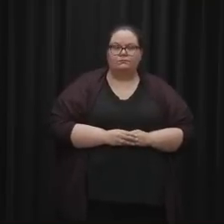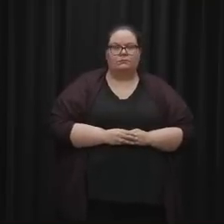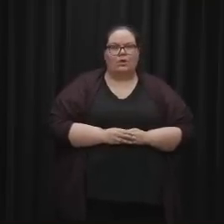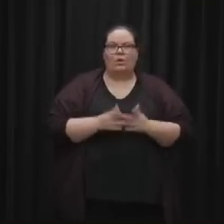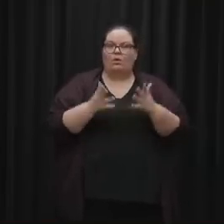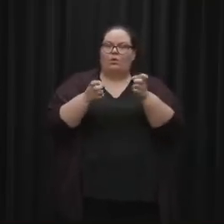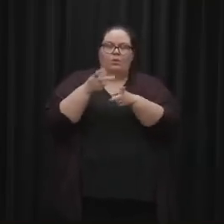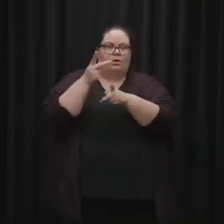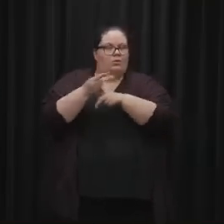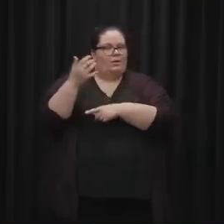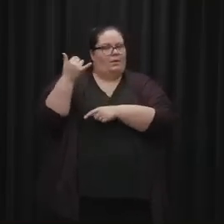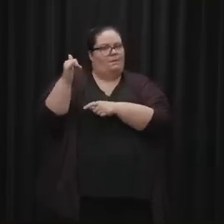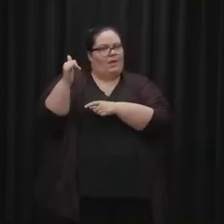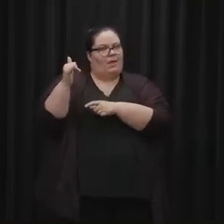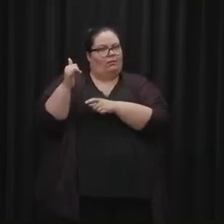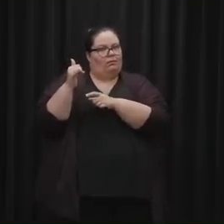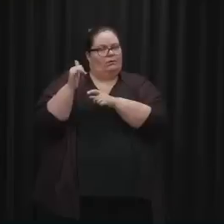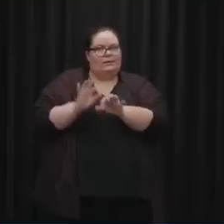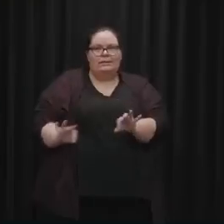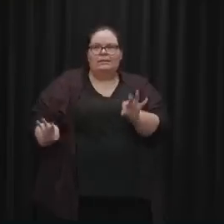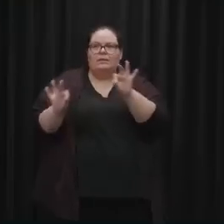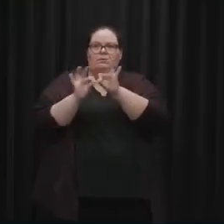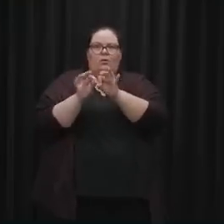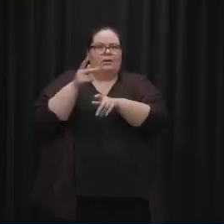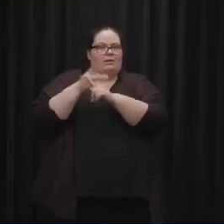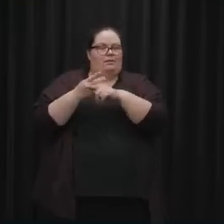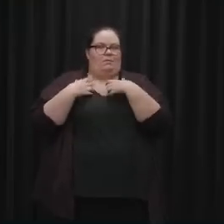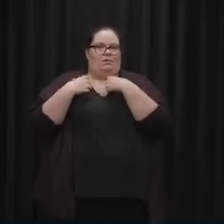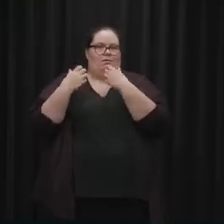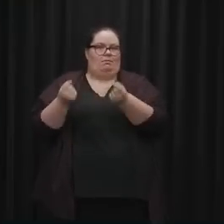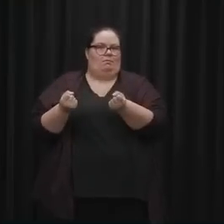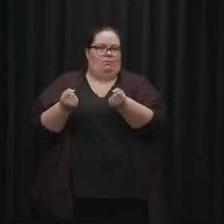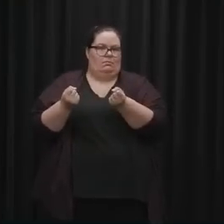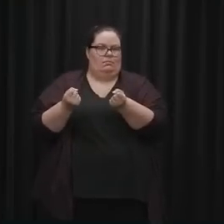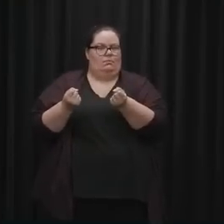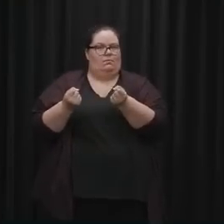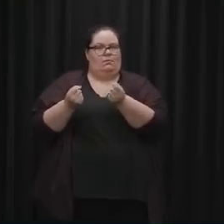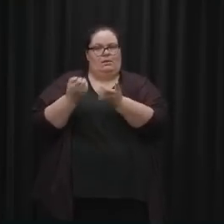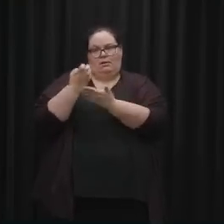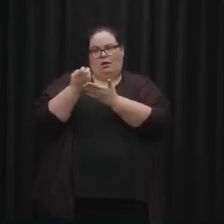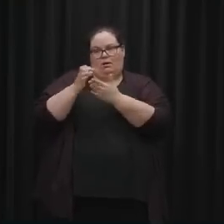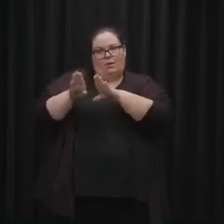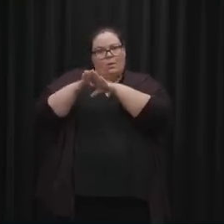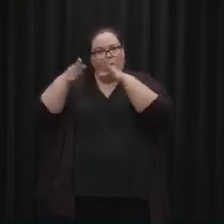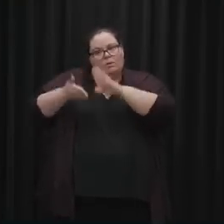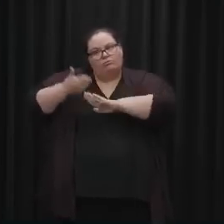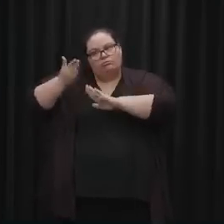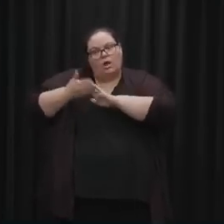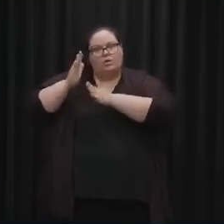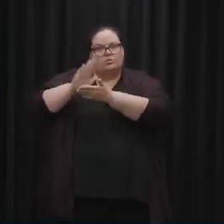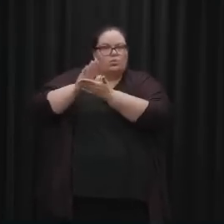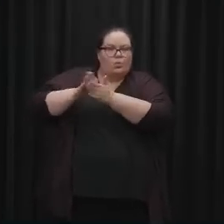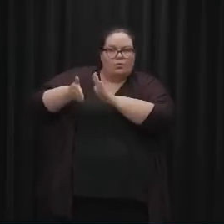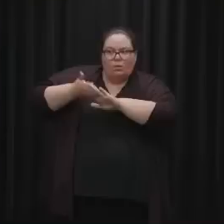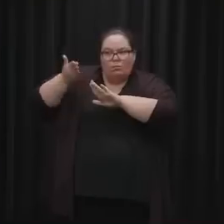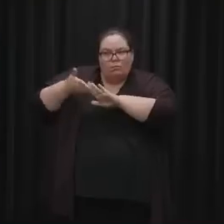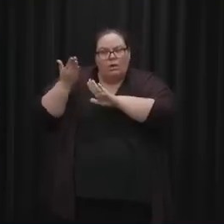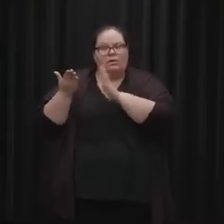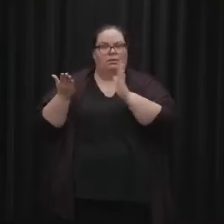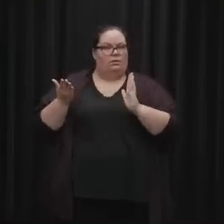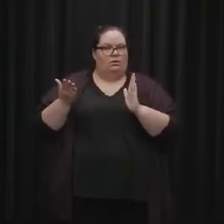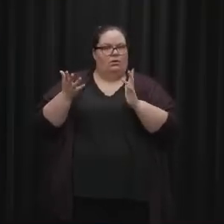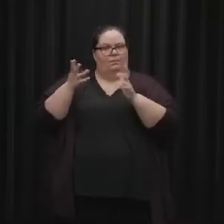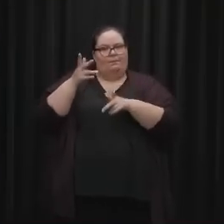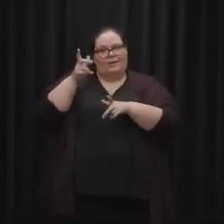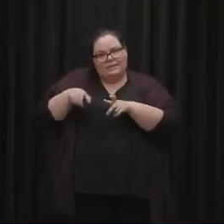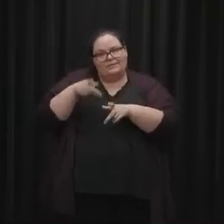Staying in the yellow phase of recovery is essential to maintaining health, keeping our economy open, and keeping our schools open. We